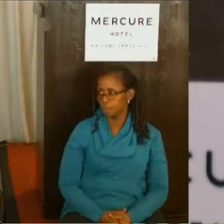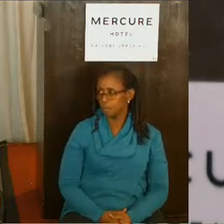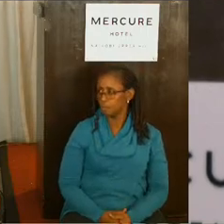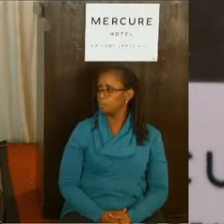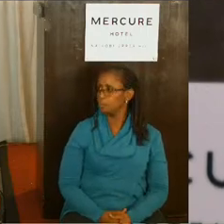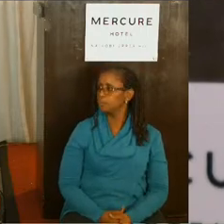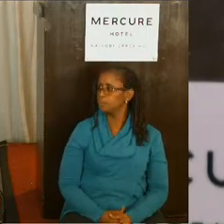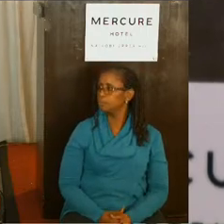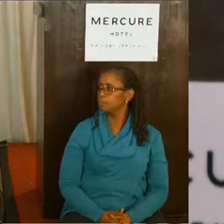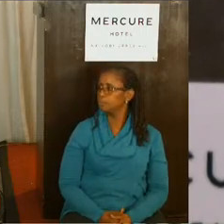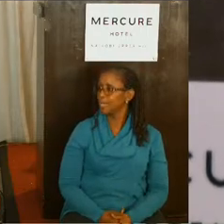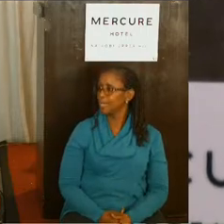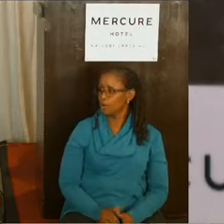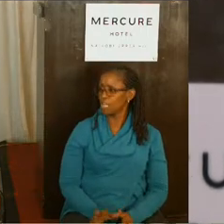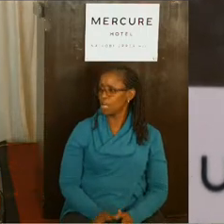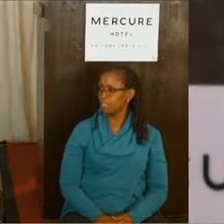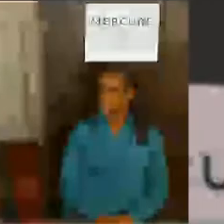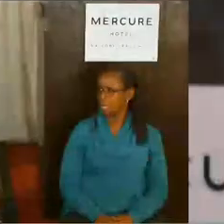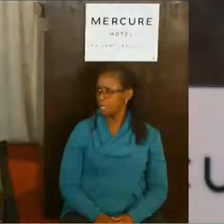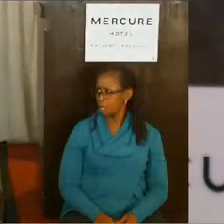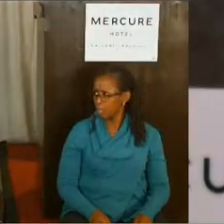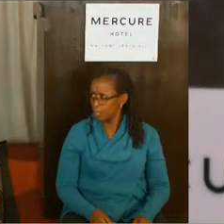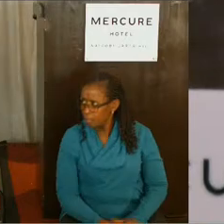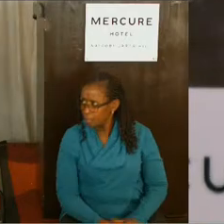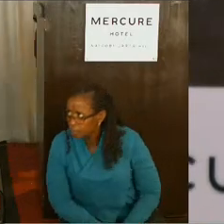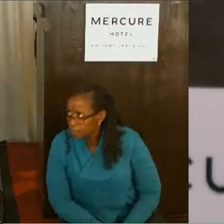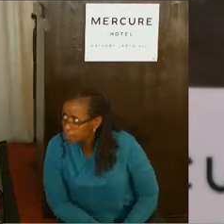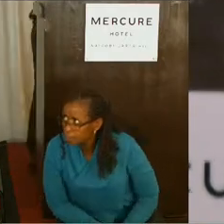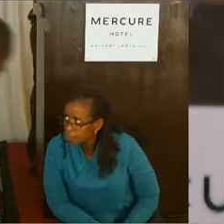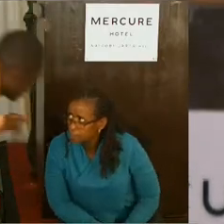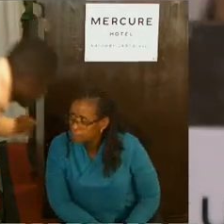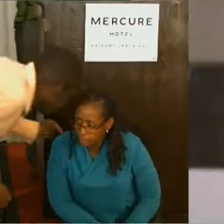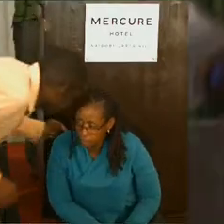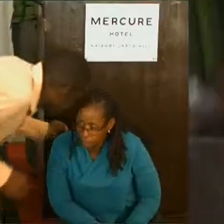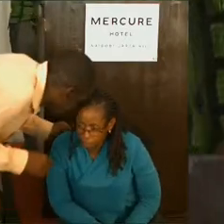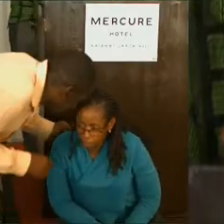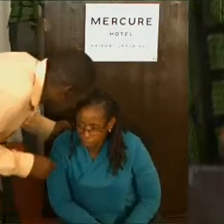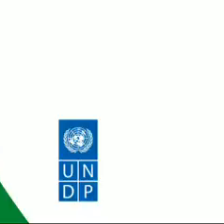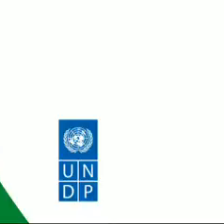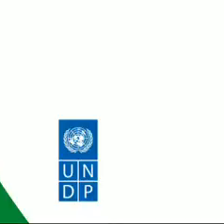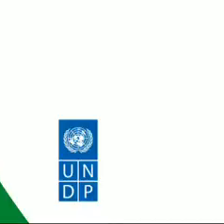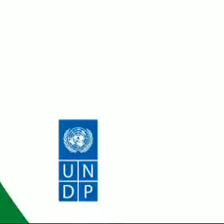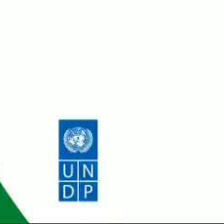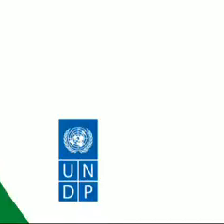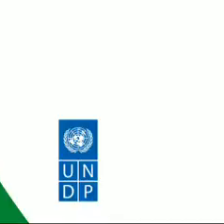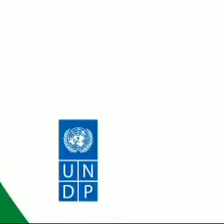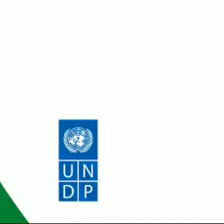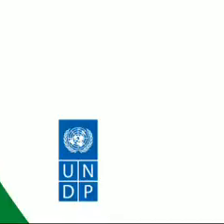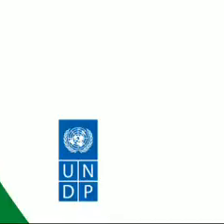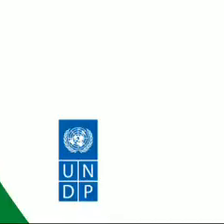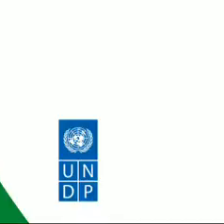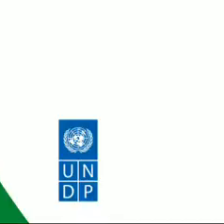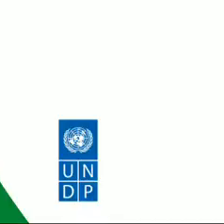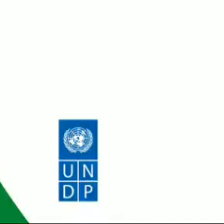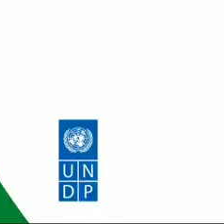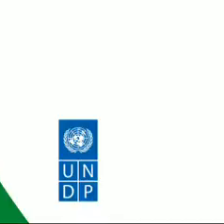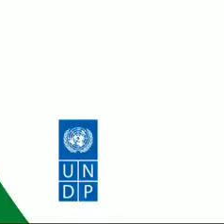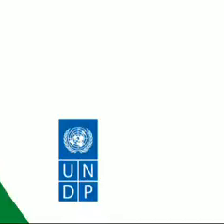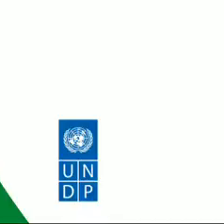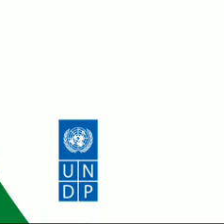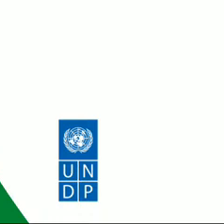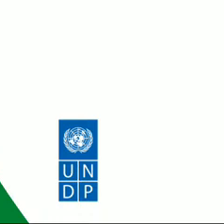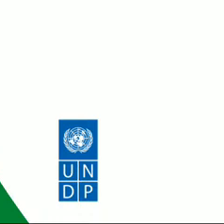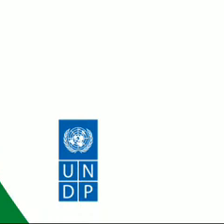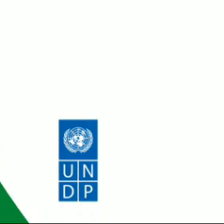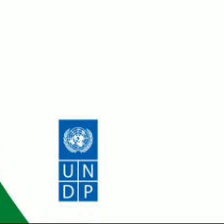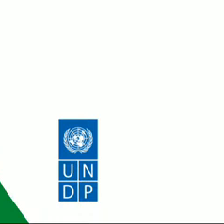thank you thank you so we give me this so we let Andy War I think